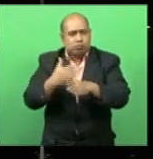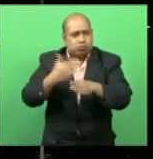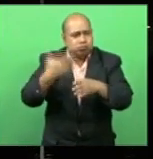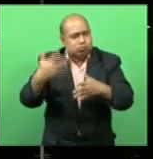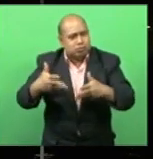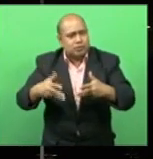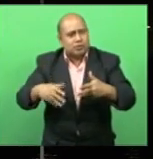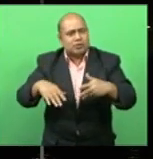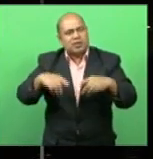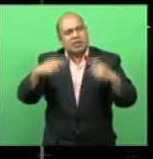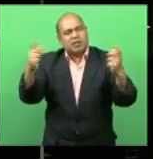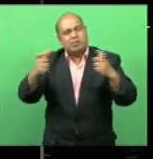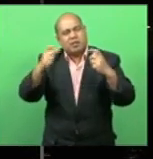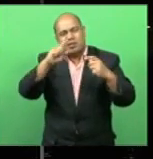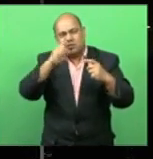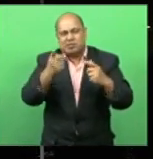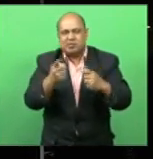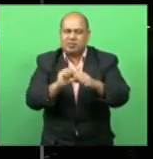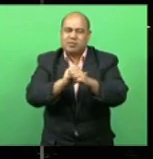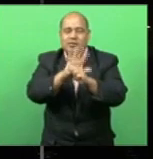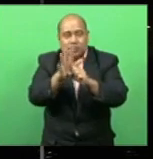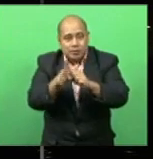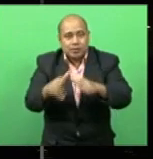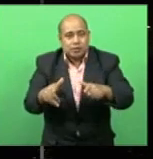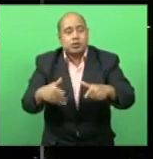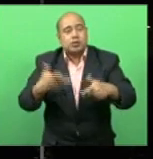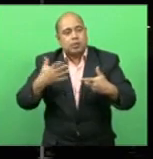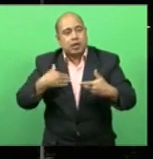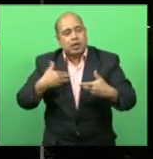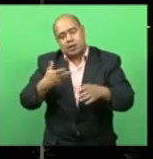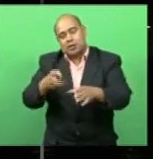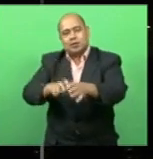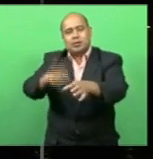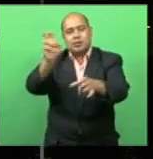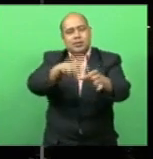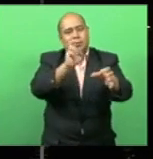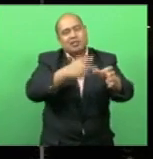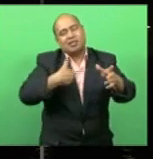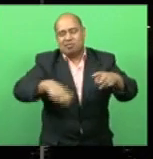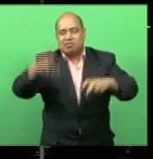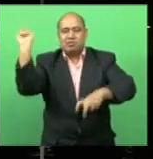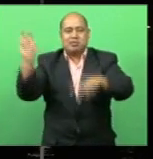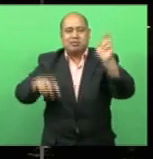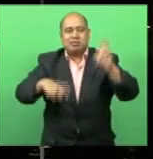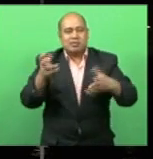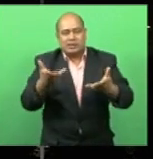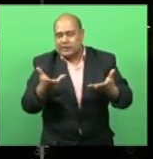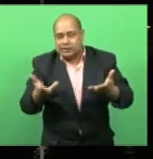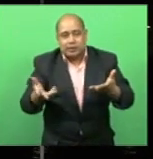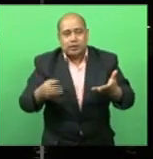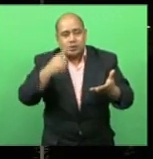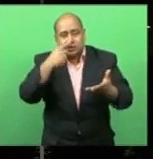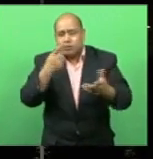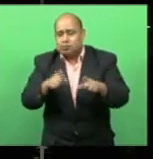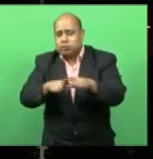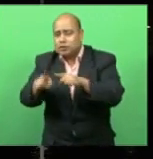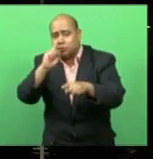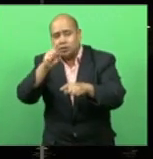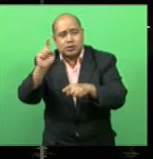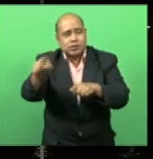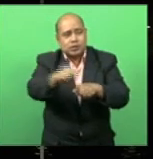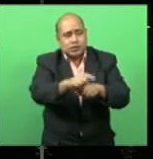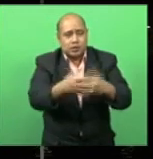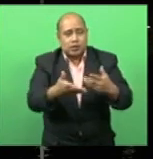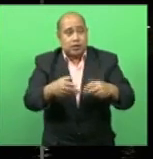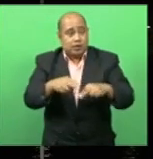affected thousands in the labour market. For many, this is the most difficult time of their lives, having lost their jobs and being unable to earn for